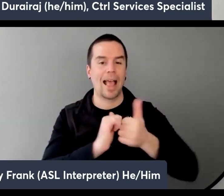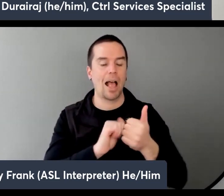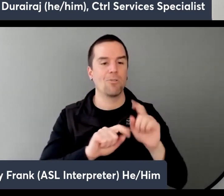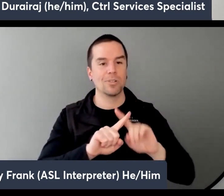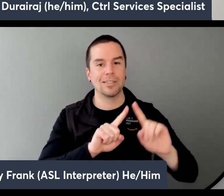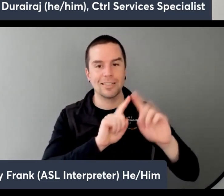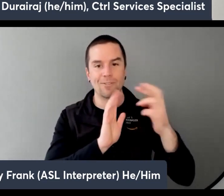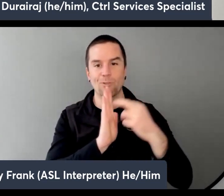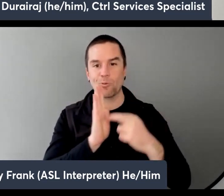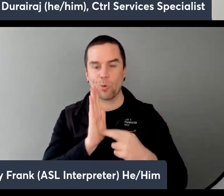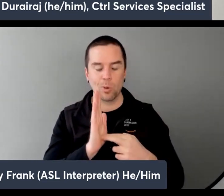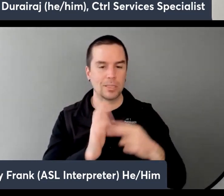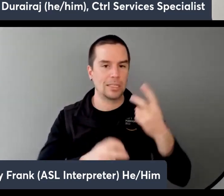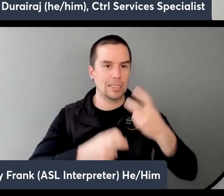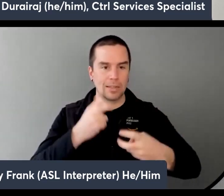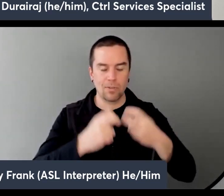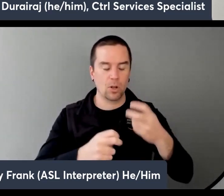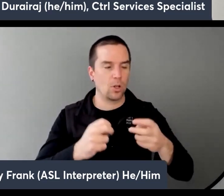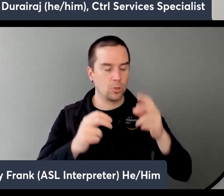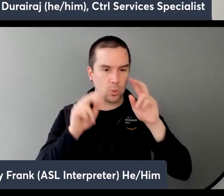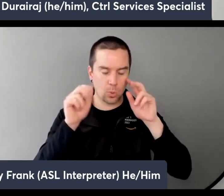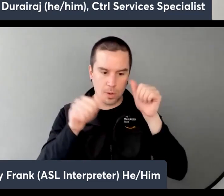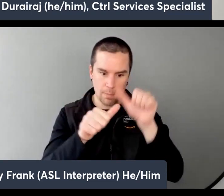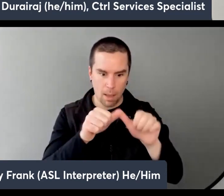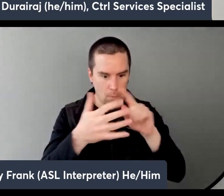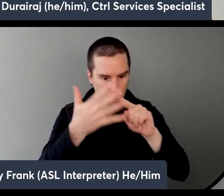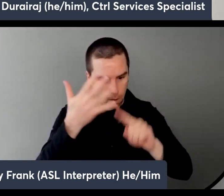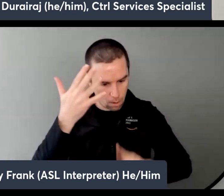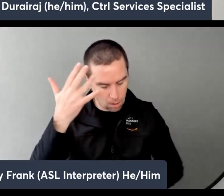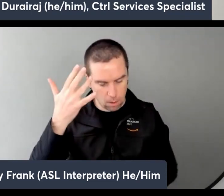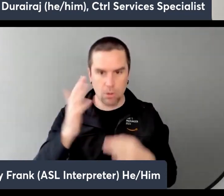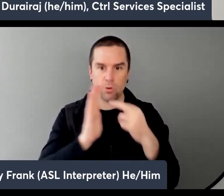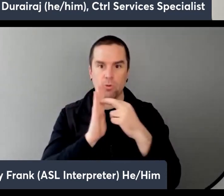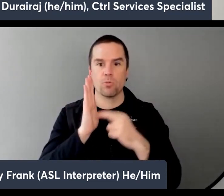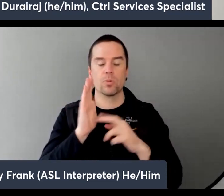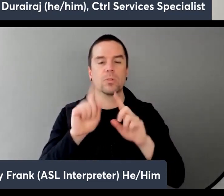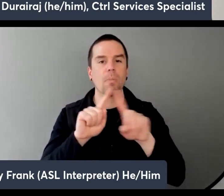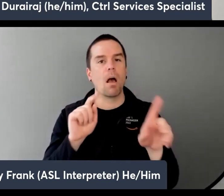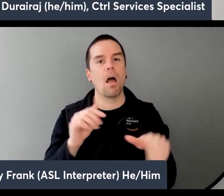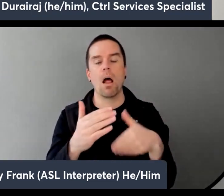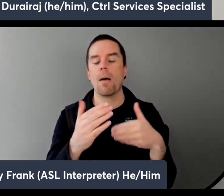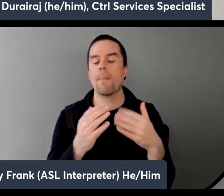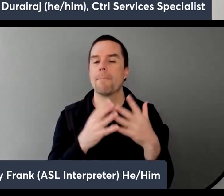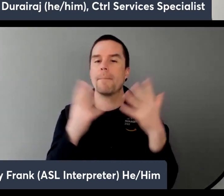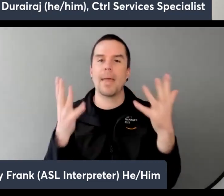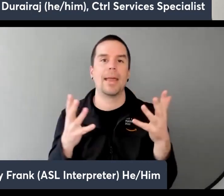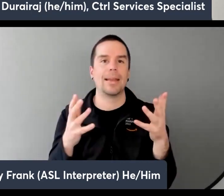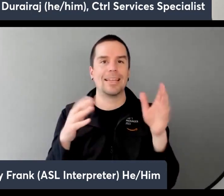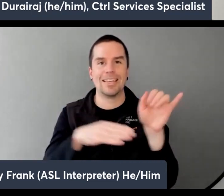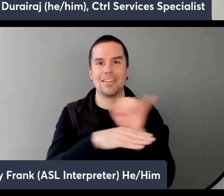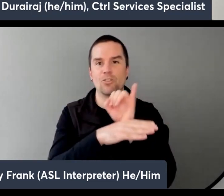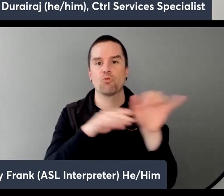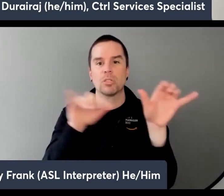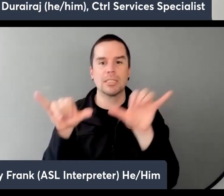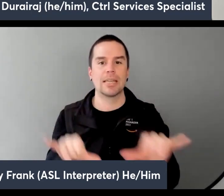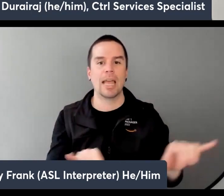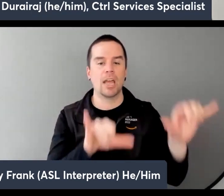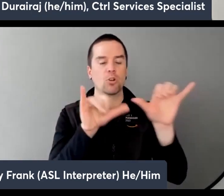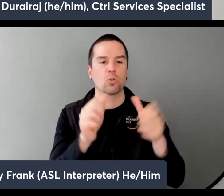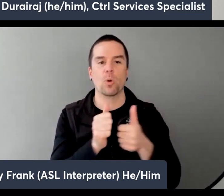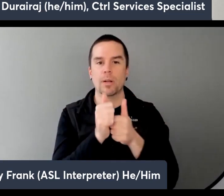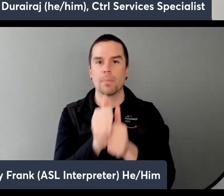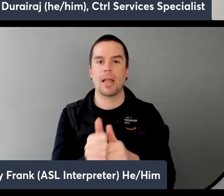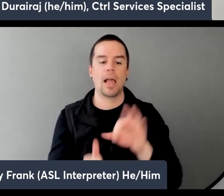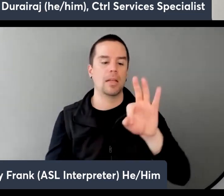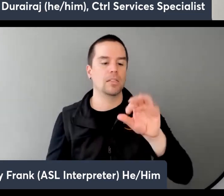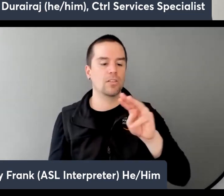hard to keep track of those rules. But a lot of certain industry standards or compliance frameworks will mandate that you